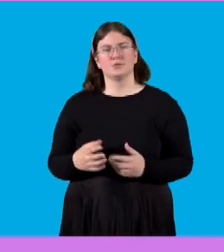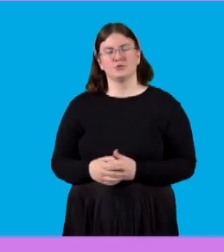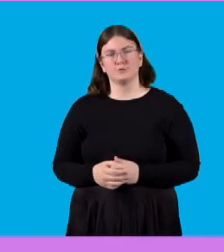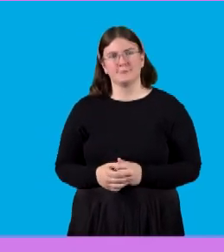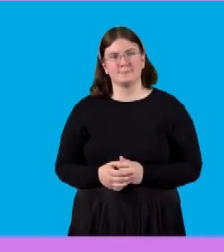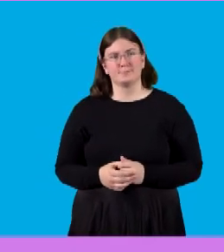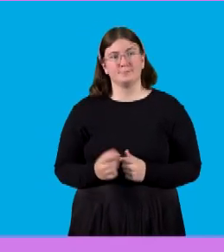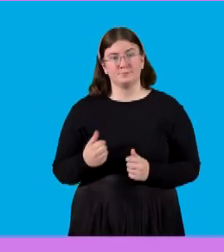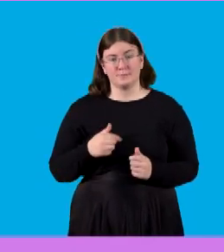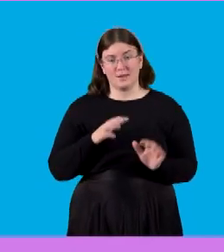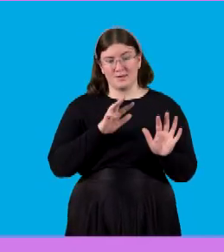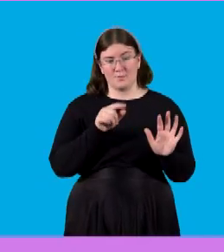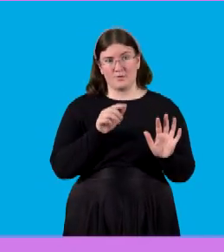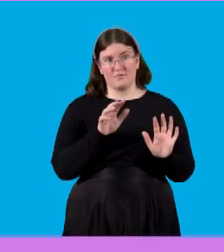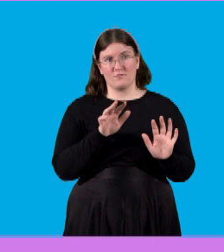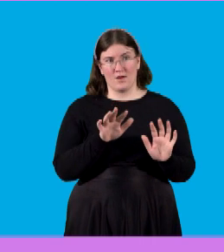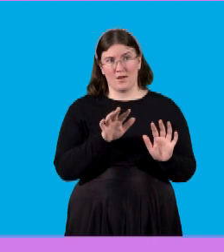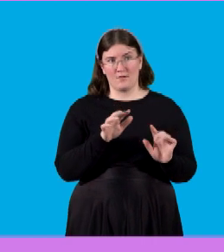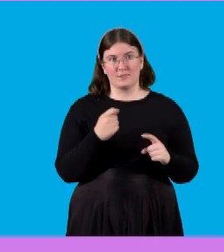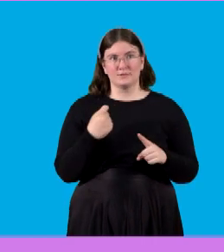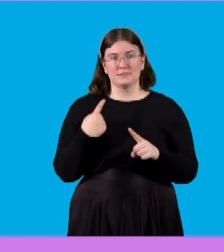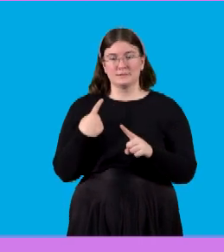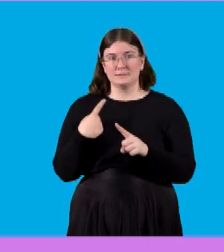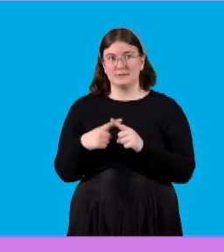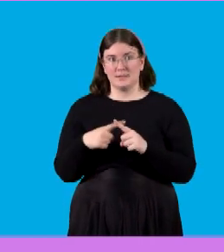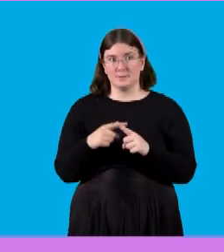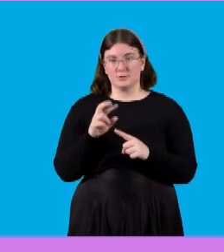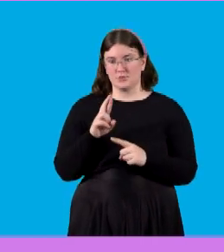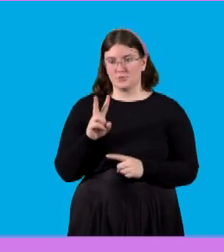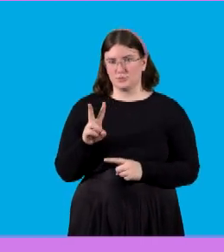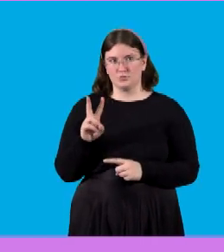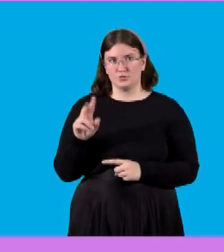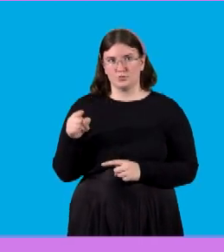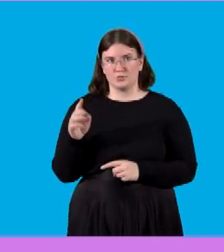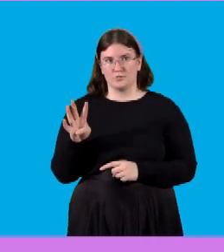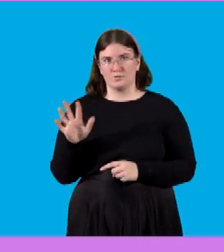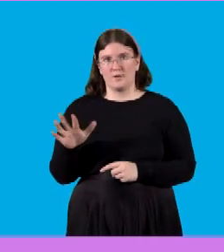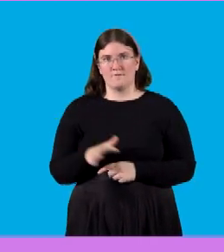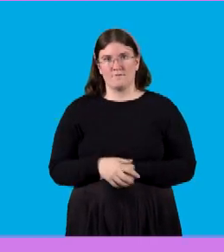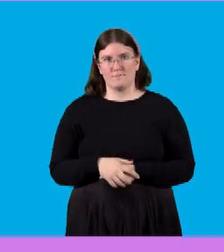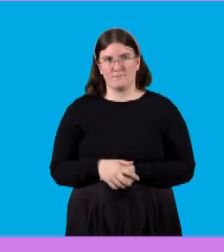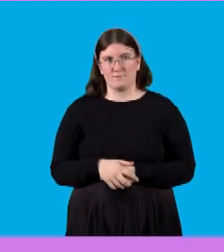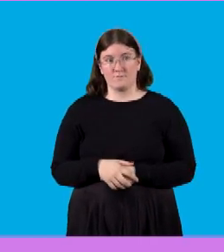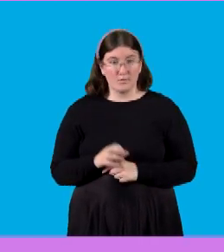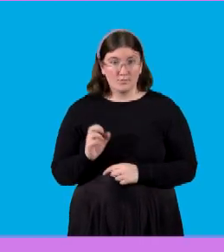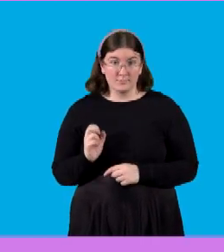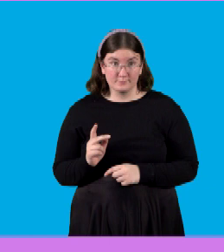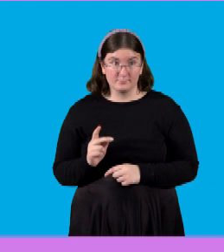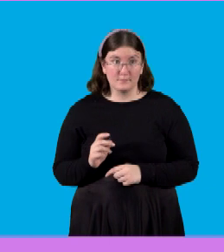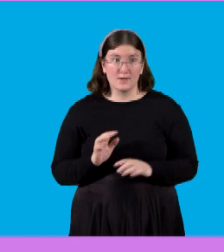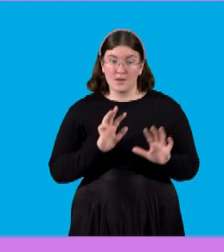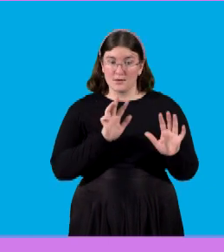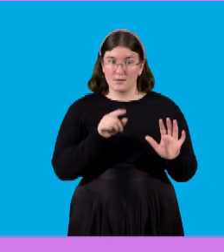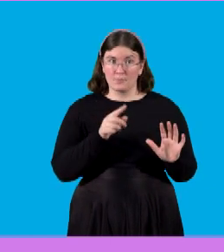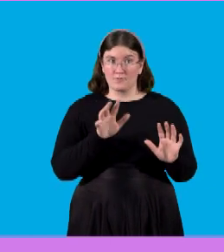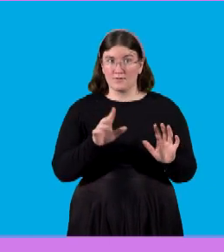9.5 pound and I'll multiply that by 22 rand and 45 cents. Okay,